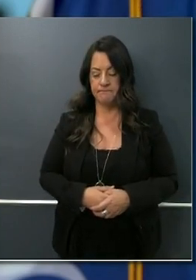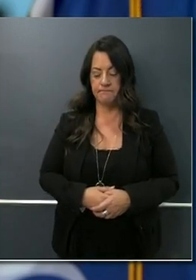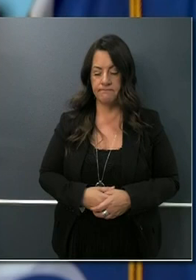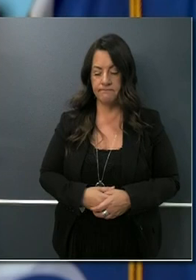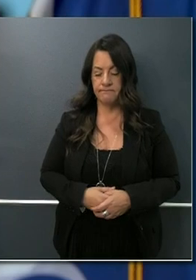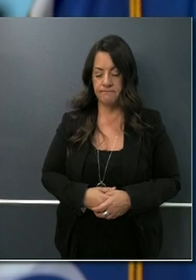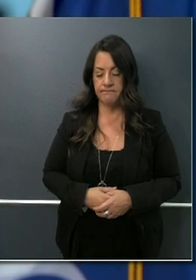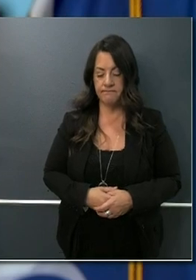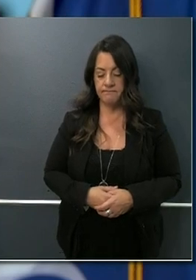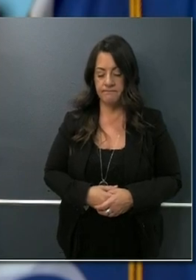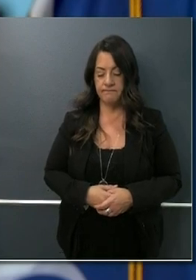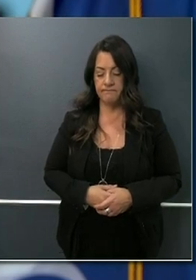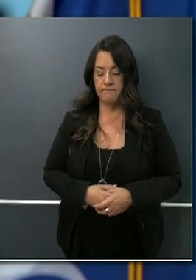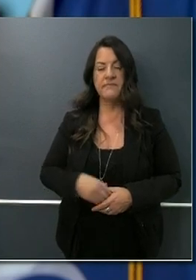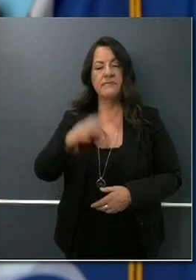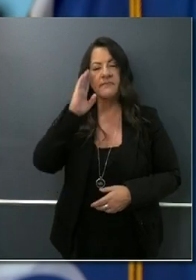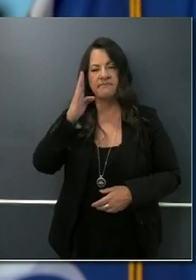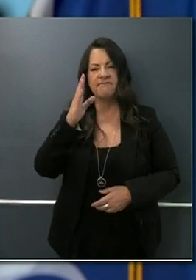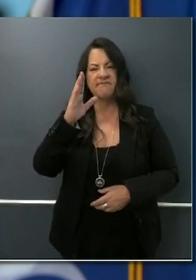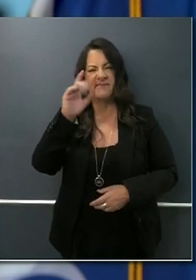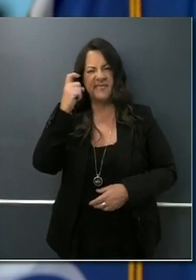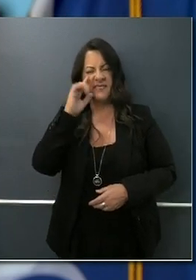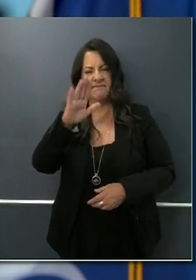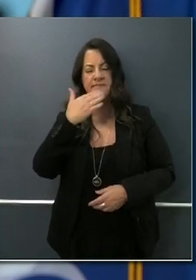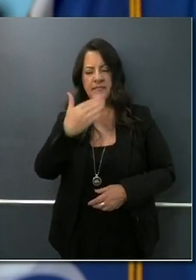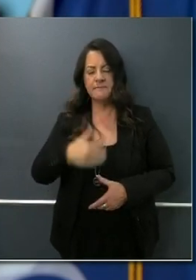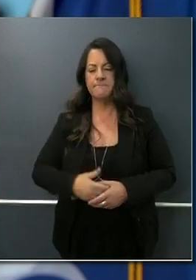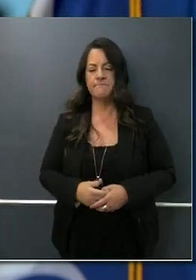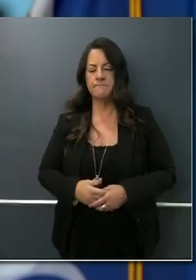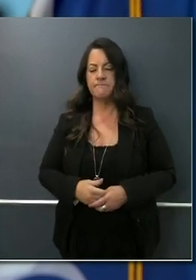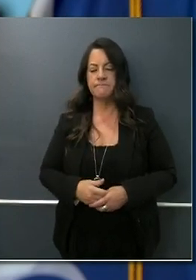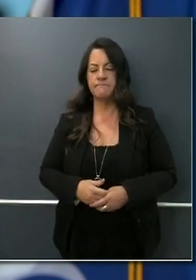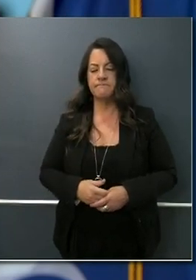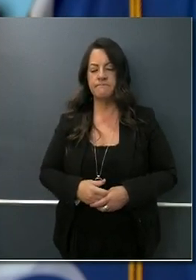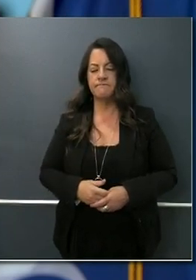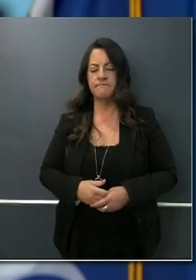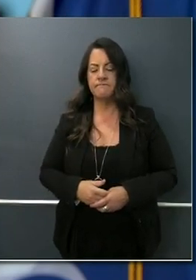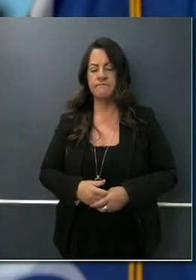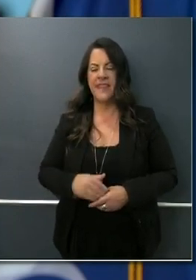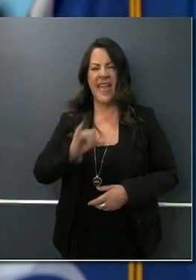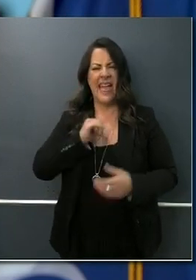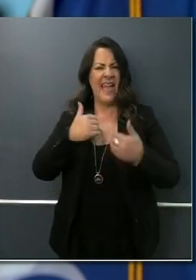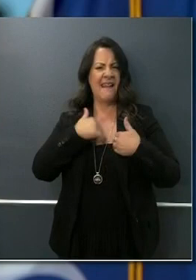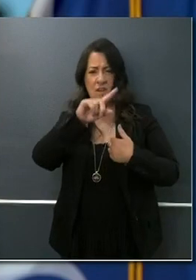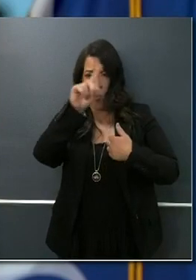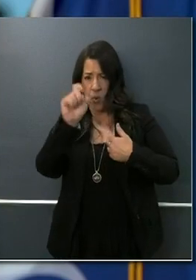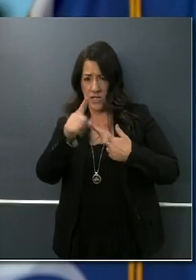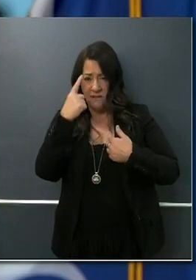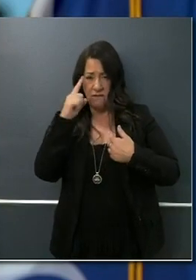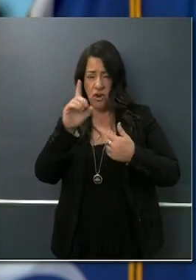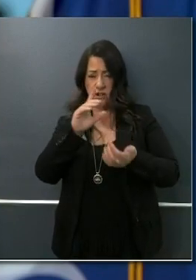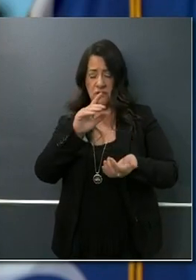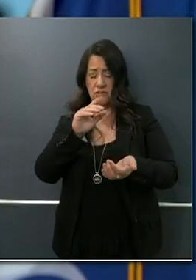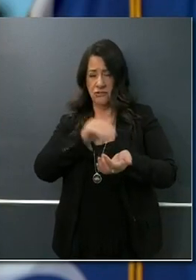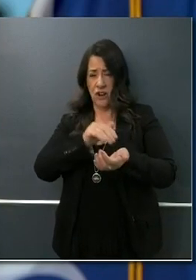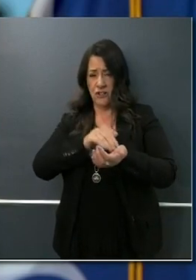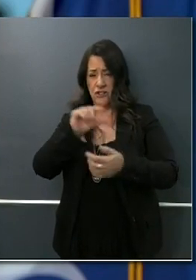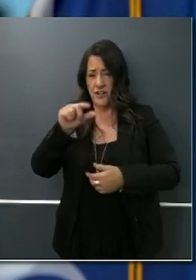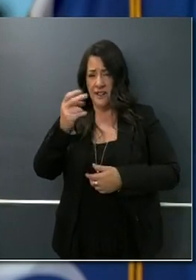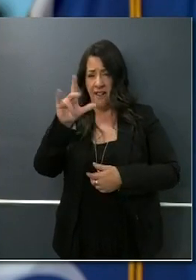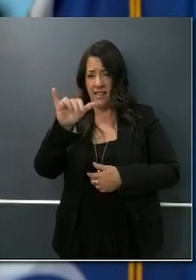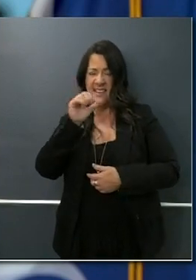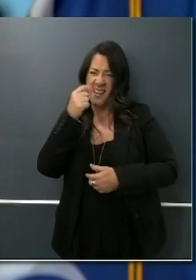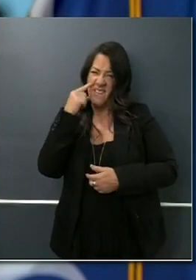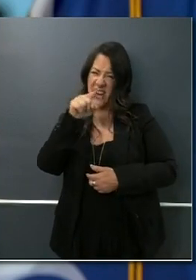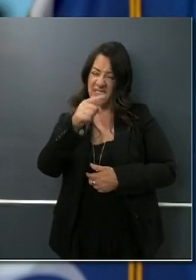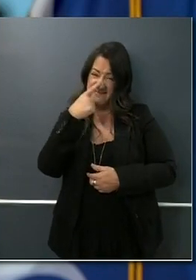Thank you very much. Good afternoon. Governor, I love you. Most people do right now, but I have a question for Dr. Galley, if that's okay. My gosh, you've broken my